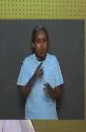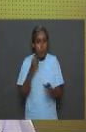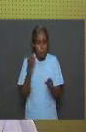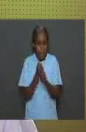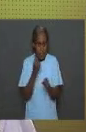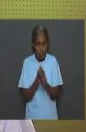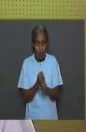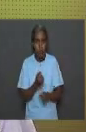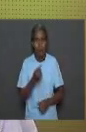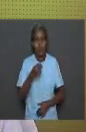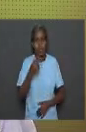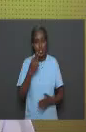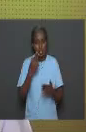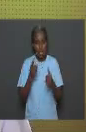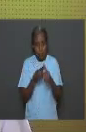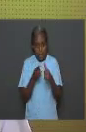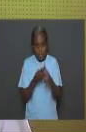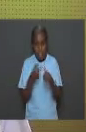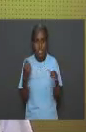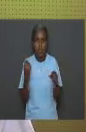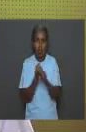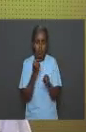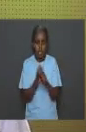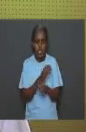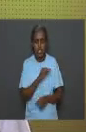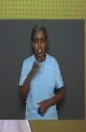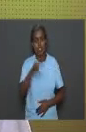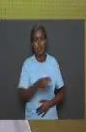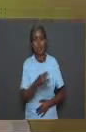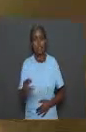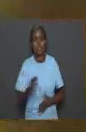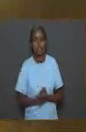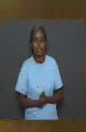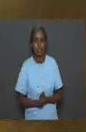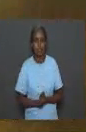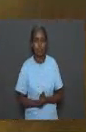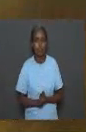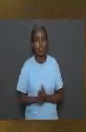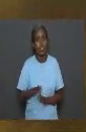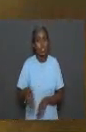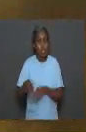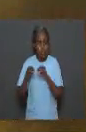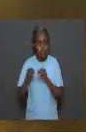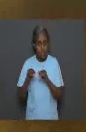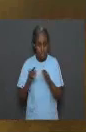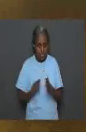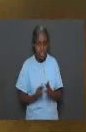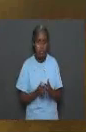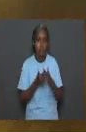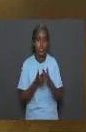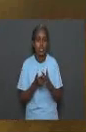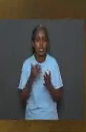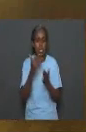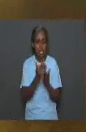perform elementary operations on matrices. Students, let us begin